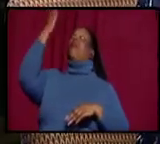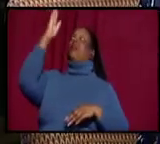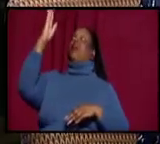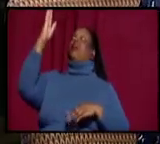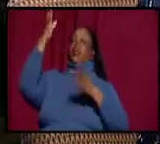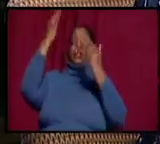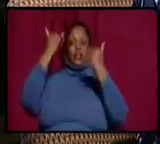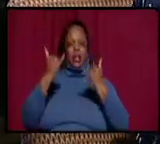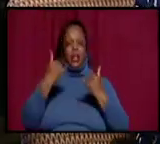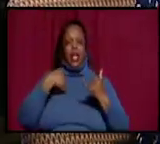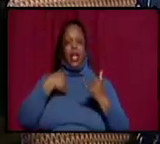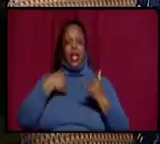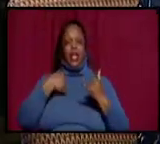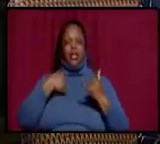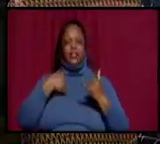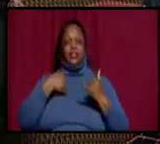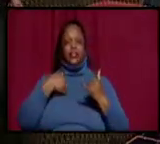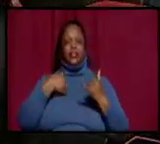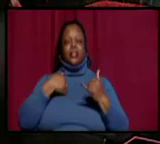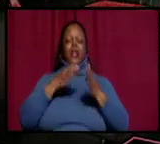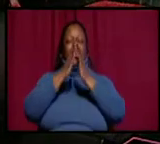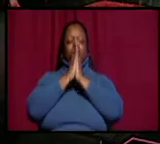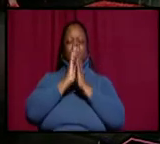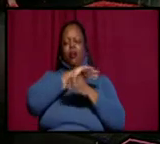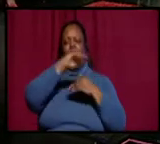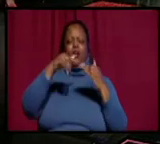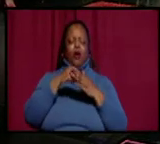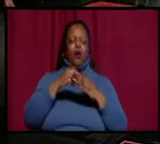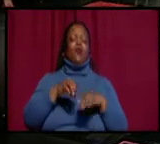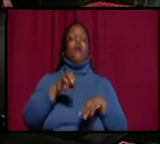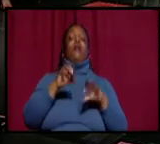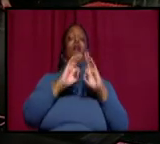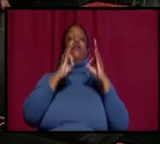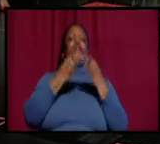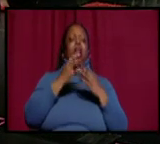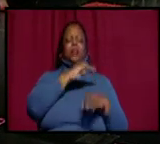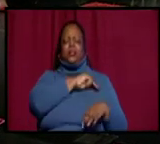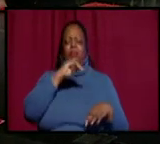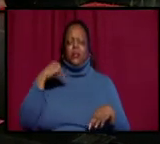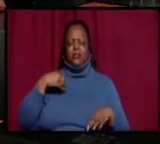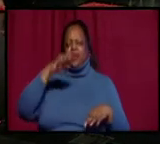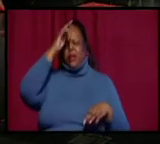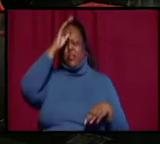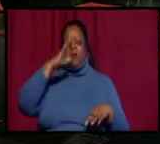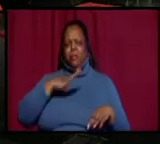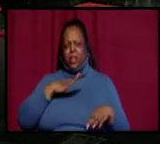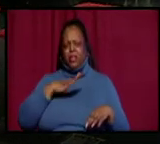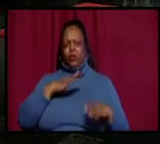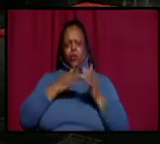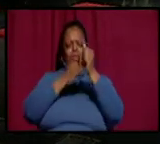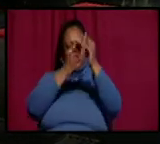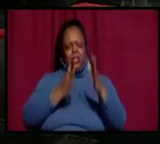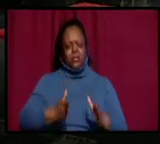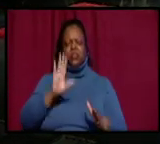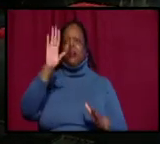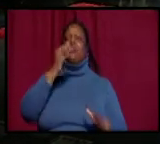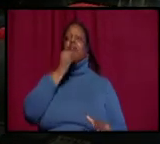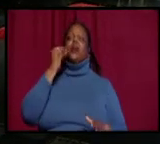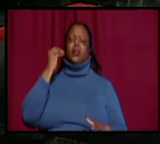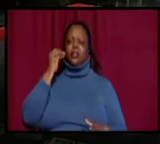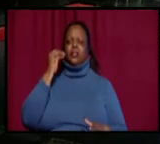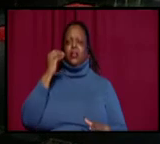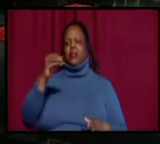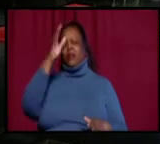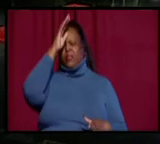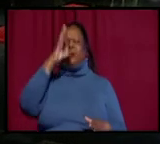And tonight I hold up every family member. I hold up the men that are the heads of their households, the men